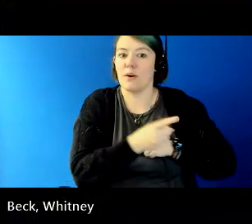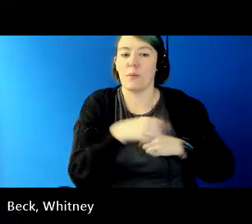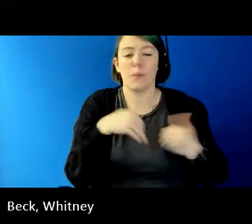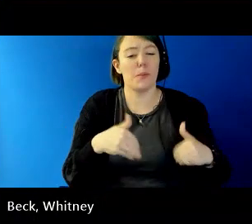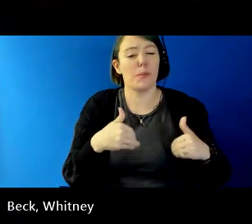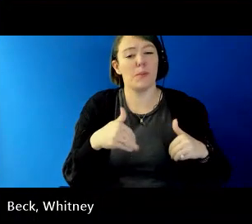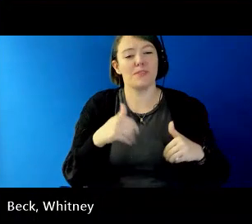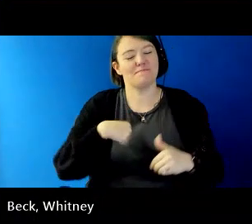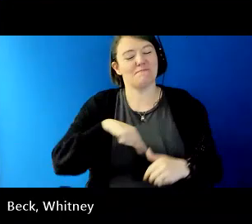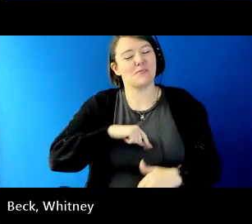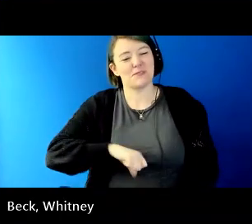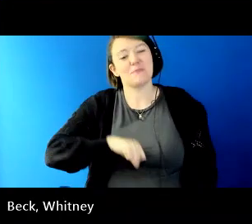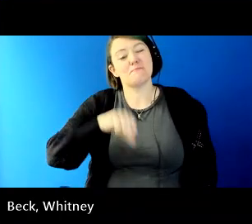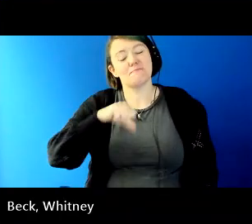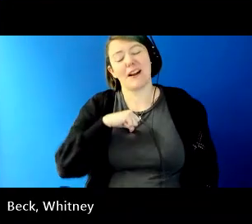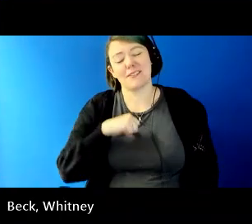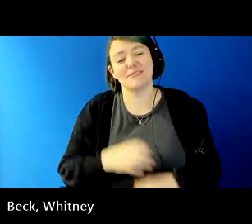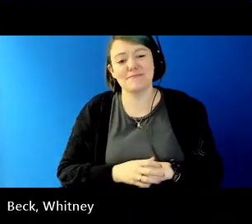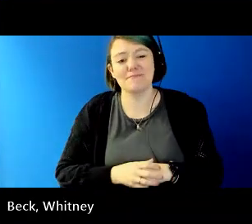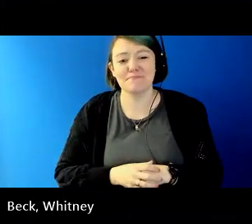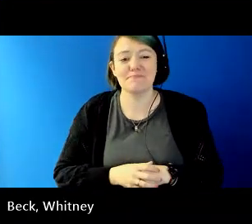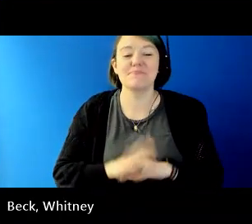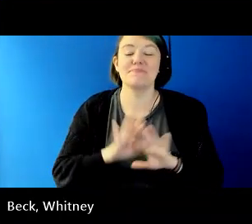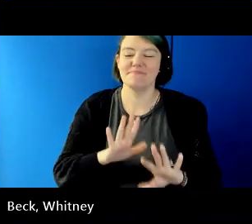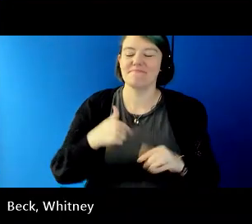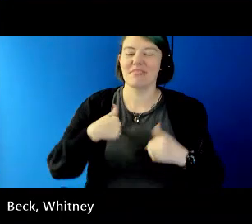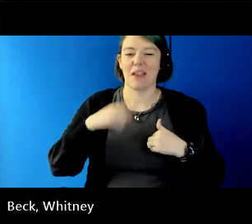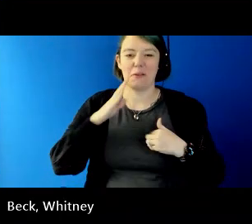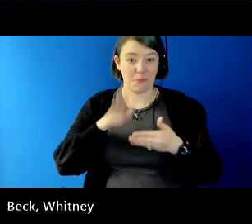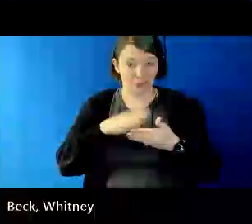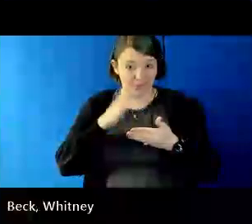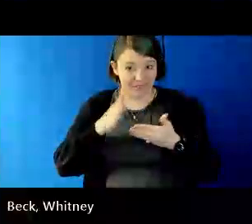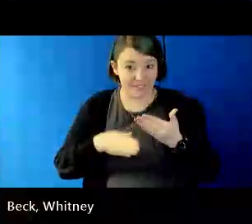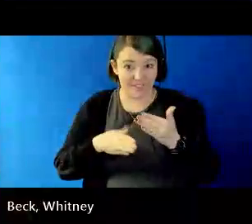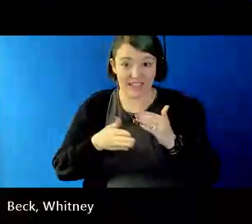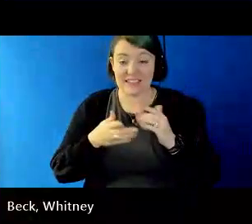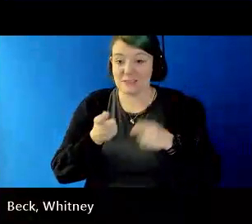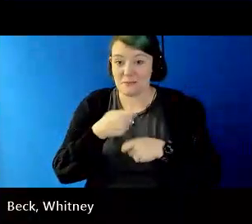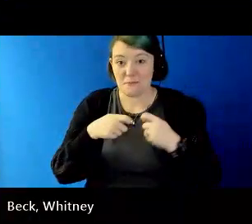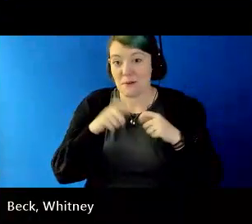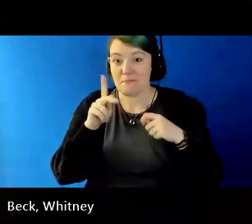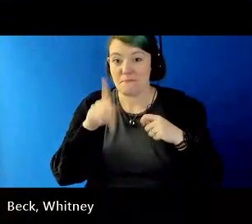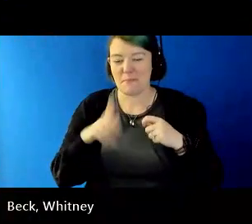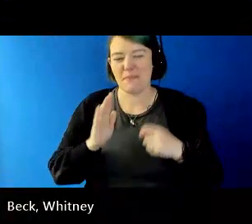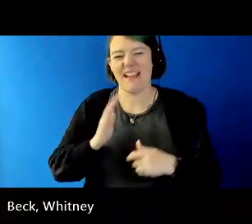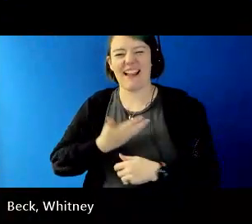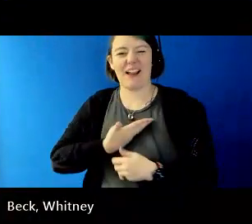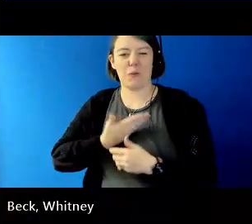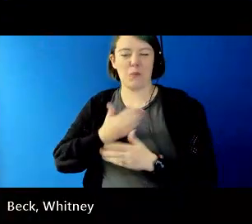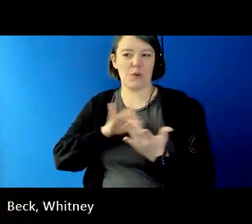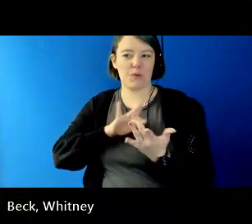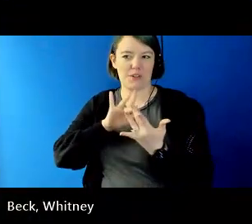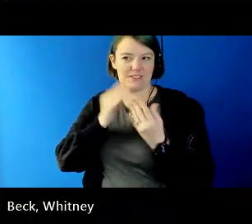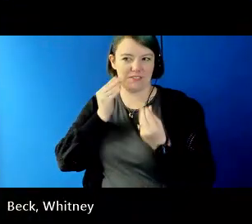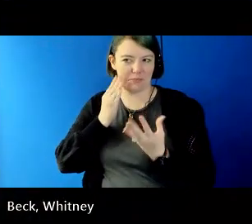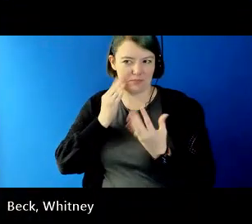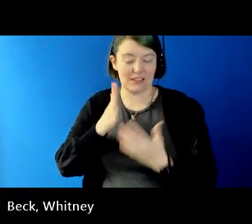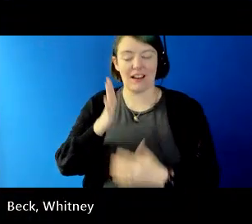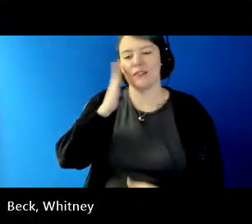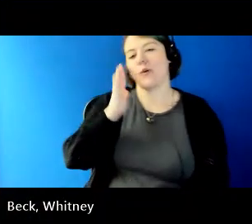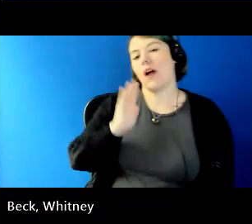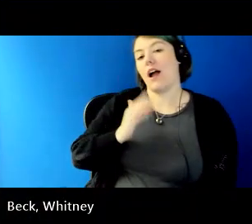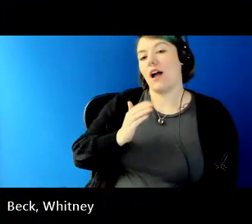really proud of the program and the work that we've done. So I'm going to close out with our last slide of our contact information. I know our friends at OD have